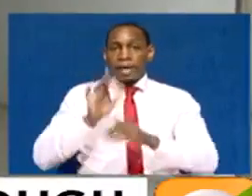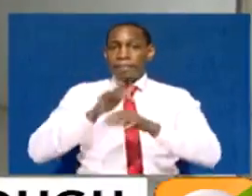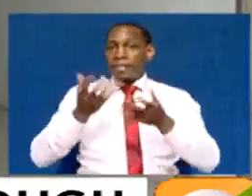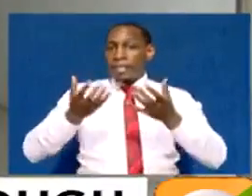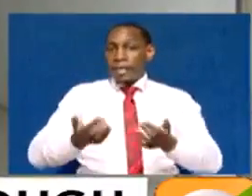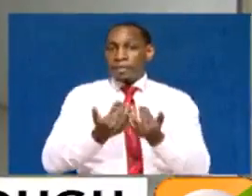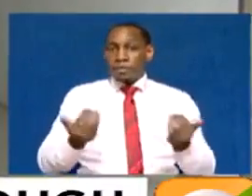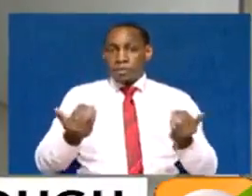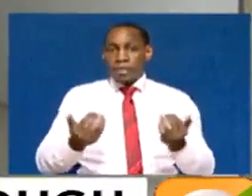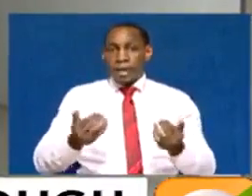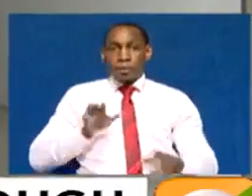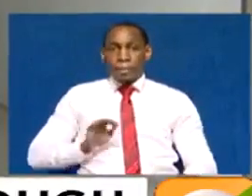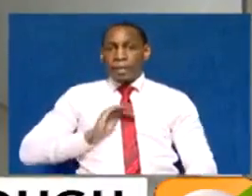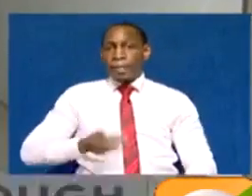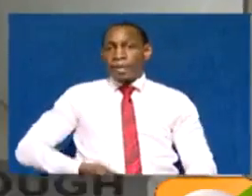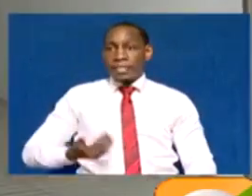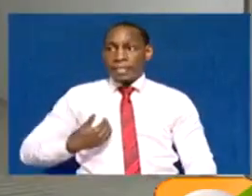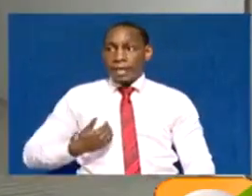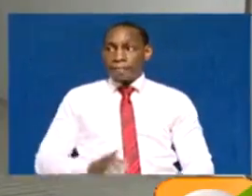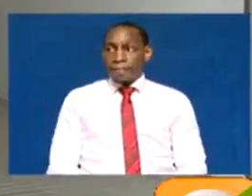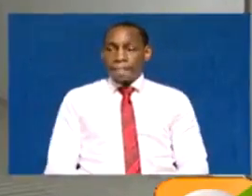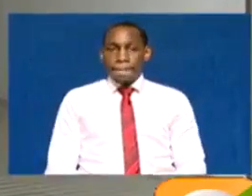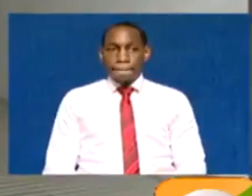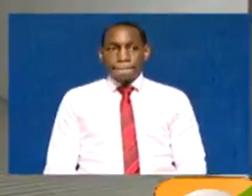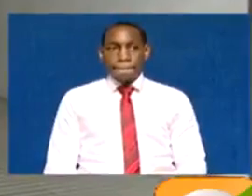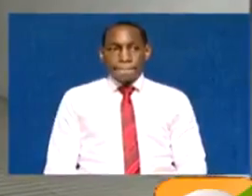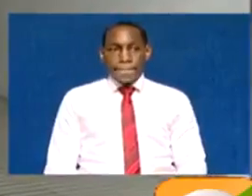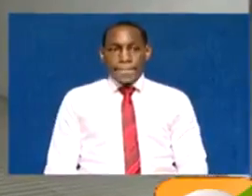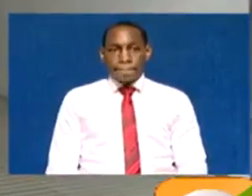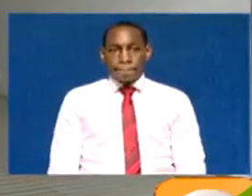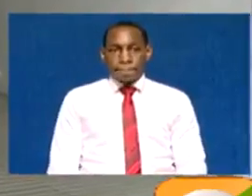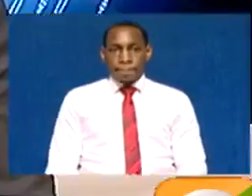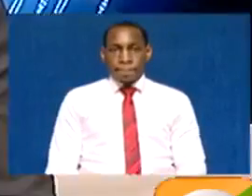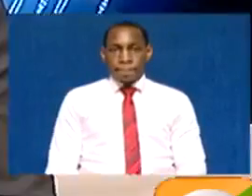children and pregnant women. Raquel Muigai, Citizen TV, Nairobi.